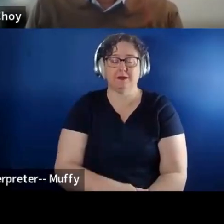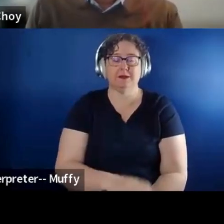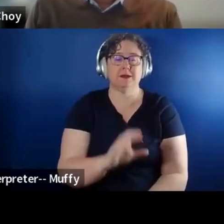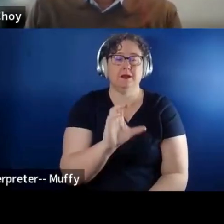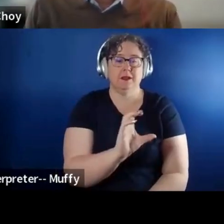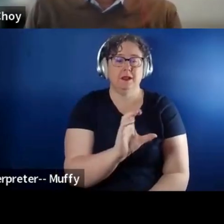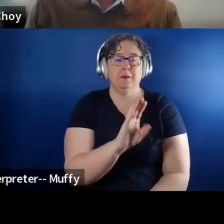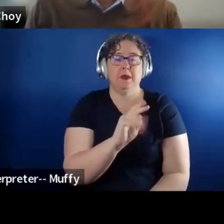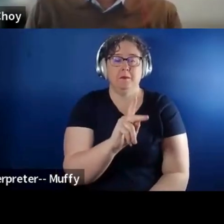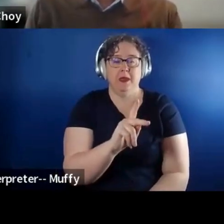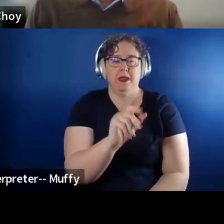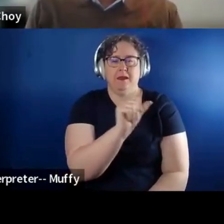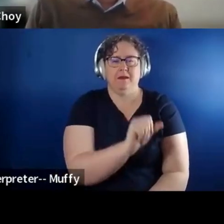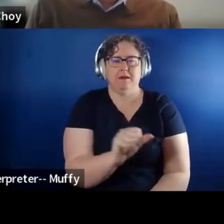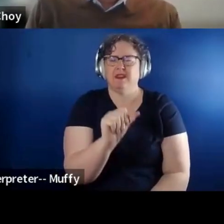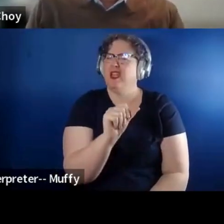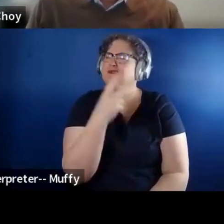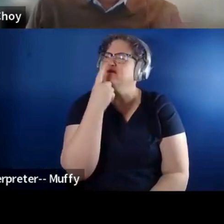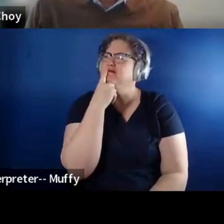columbiabank@community.com.